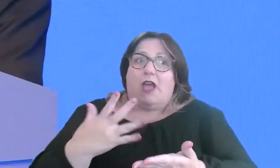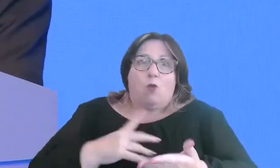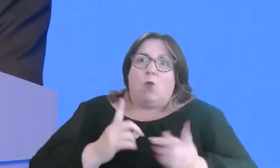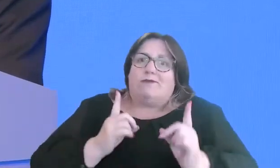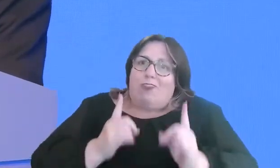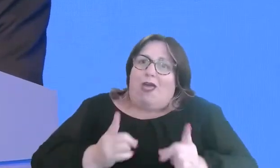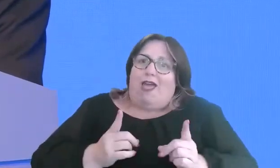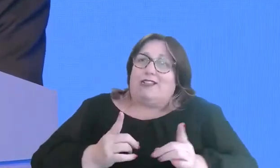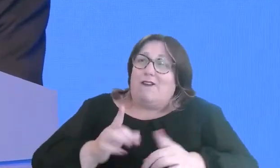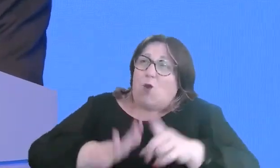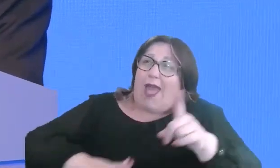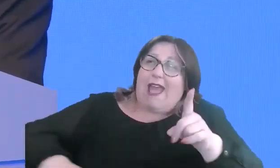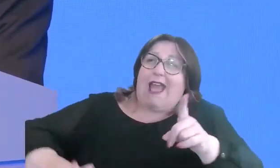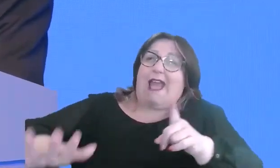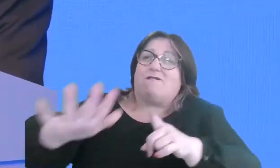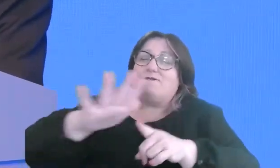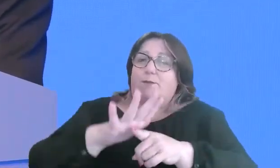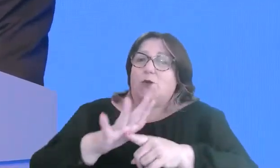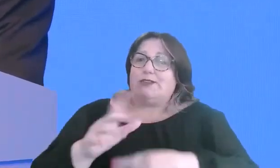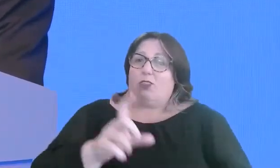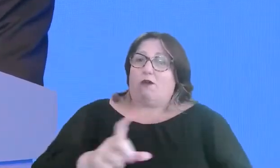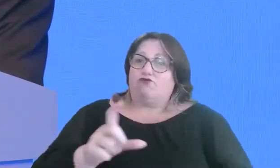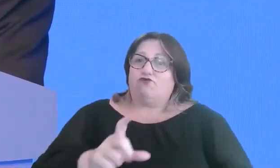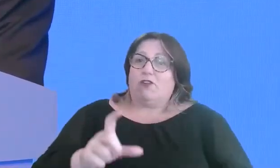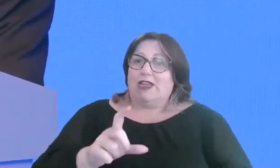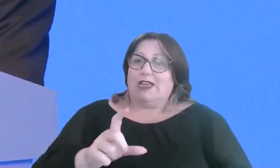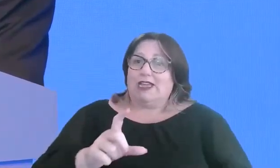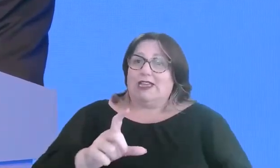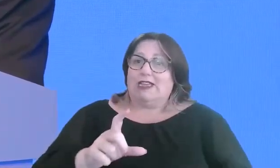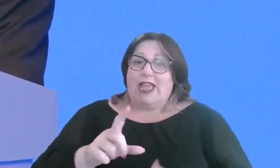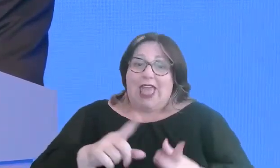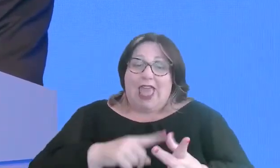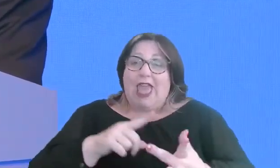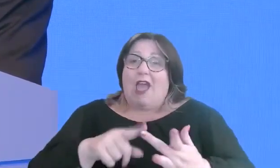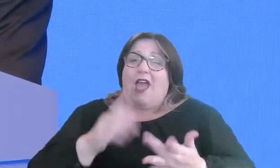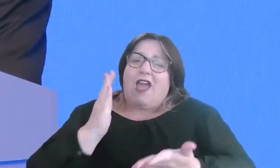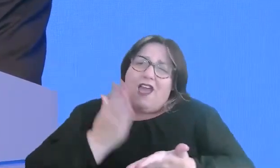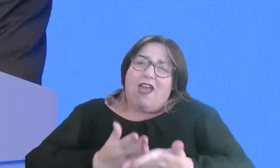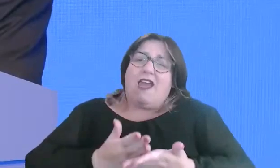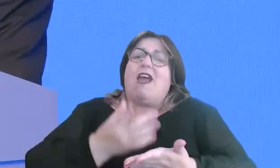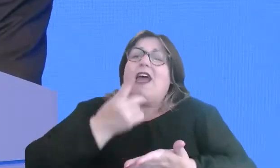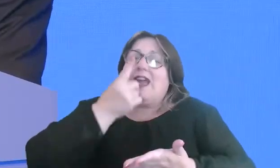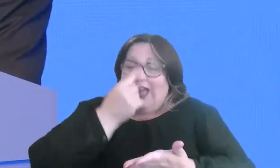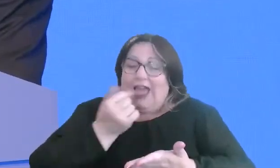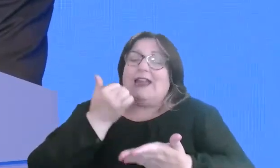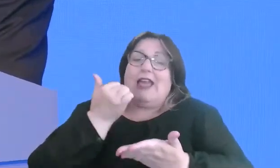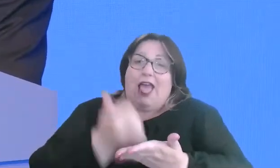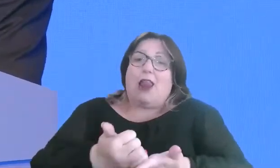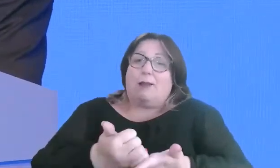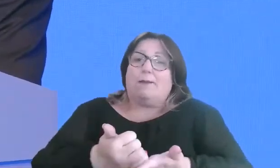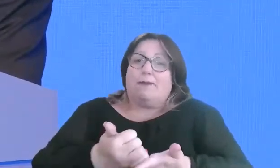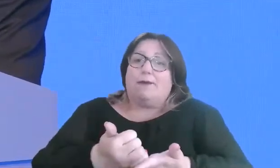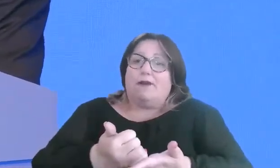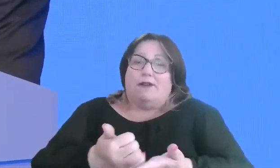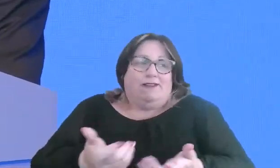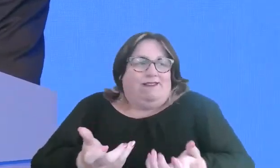in the country, that base camp. And AI can help on this. And this is how we explain and lead people down